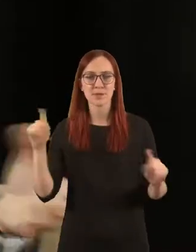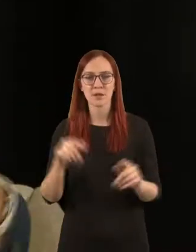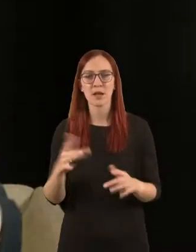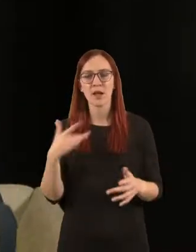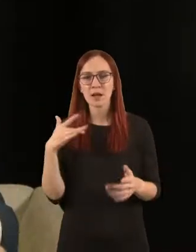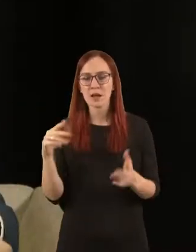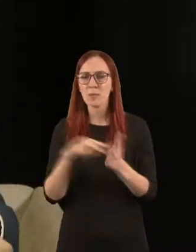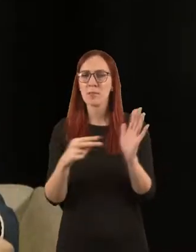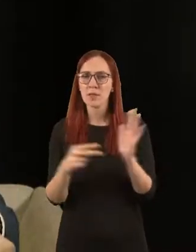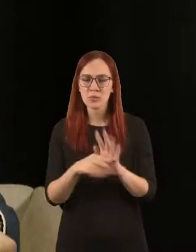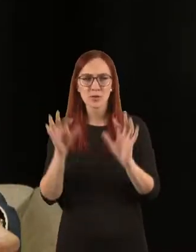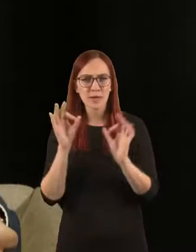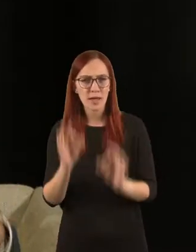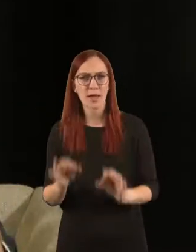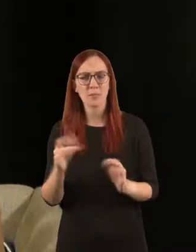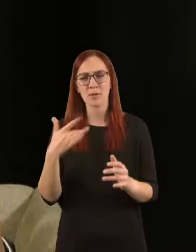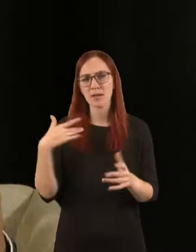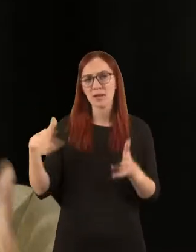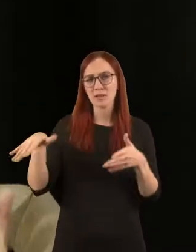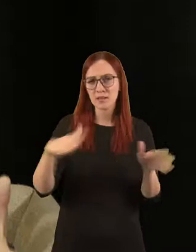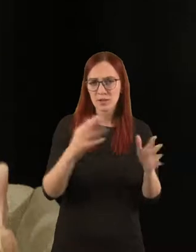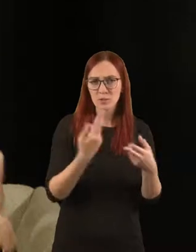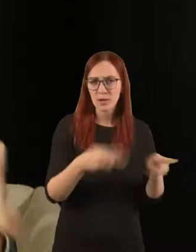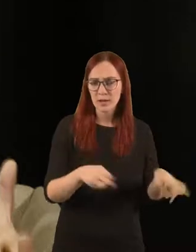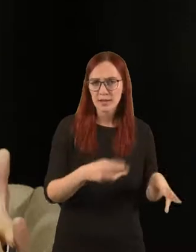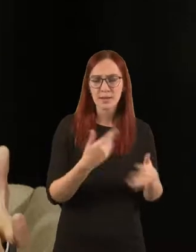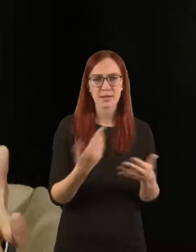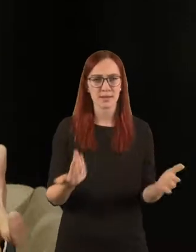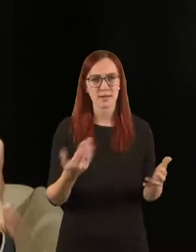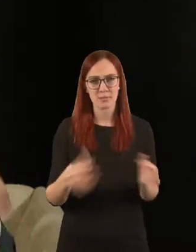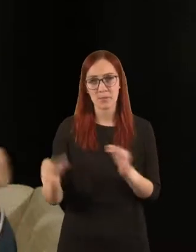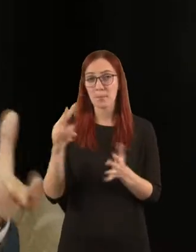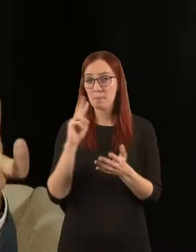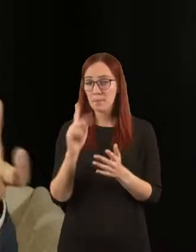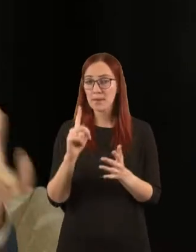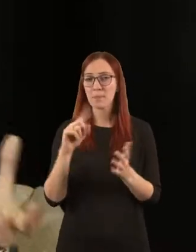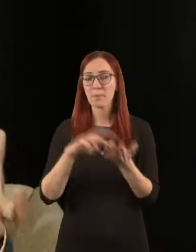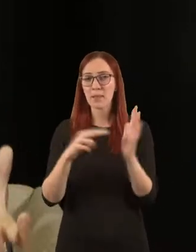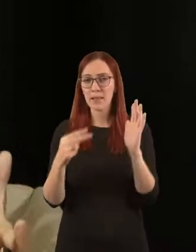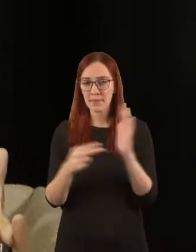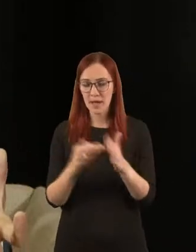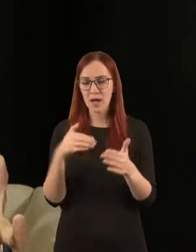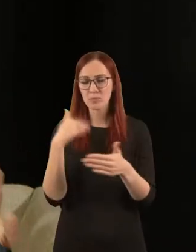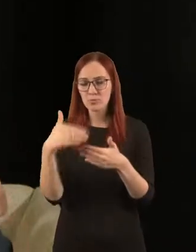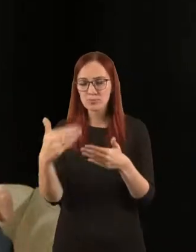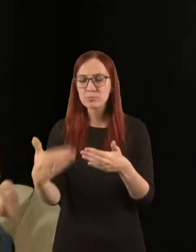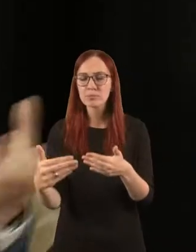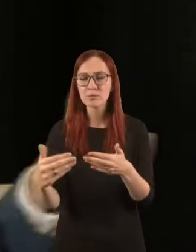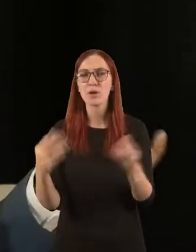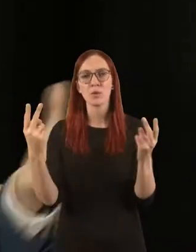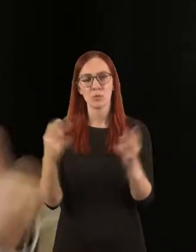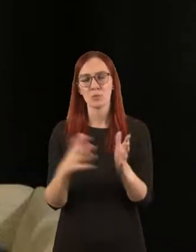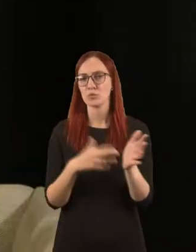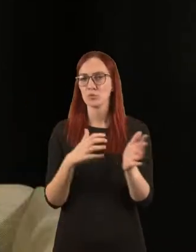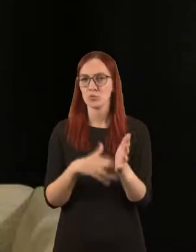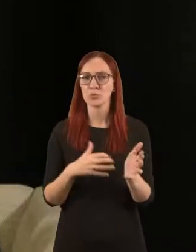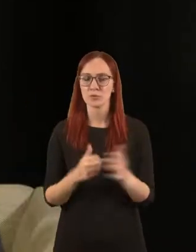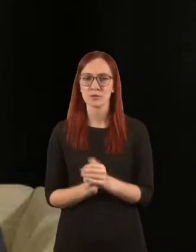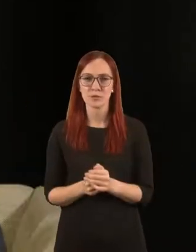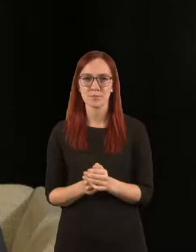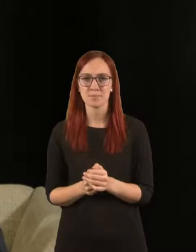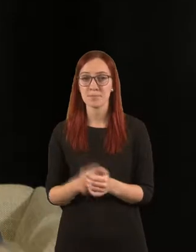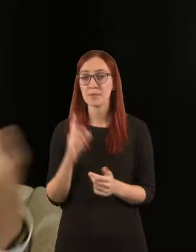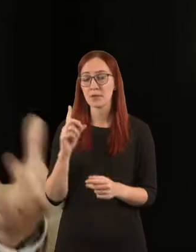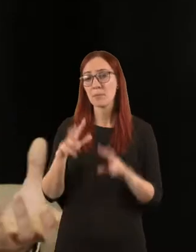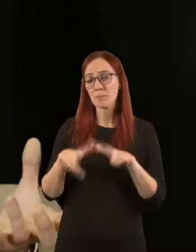but maybe our roads should be narrower, maybe we should give up on certain roads. But I can see